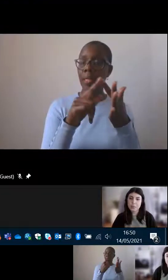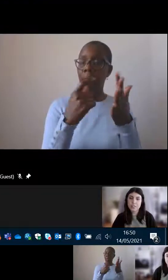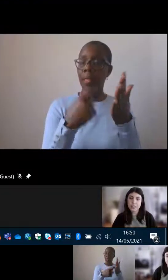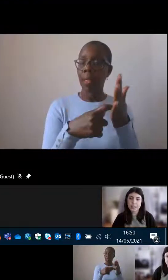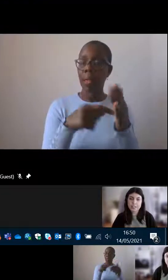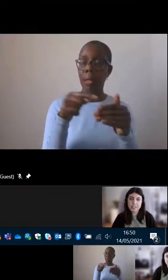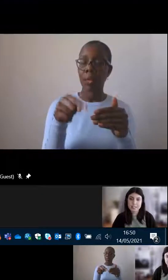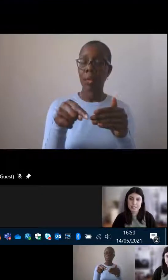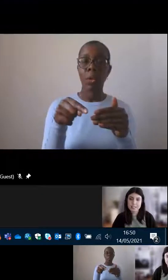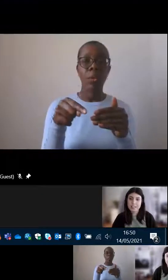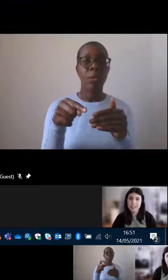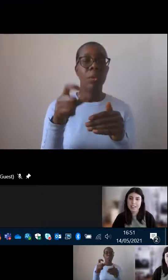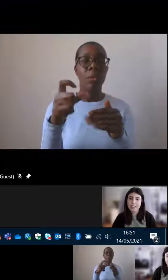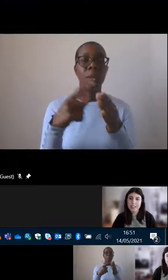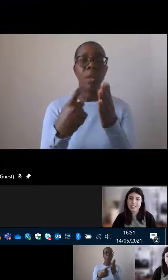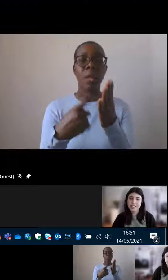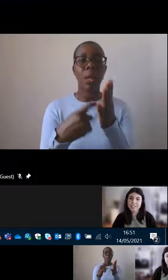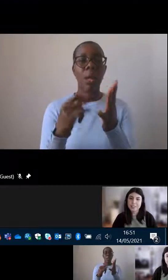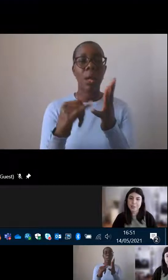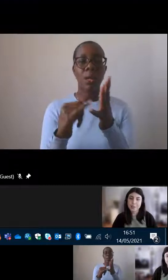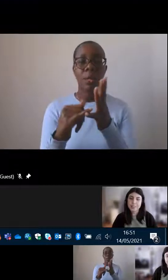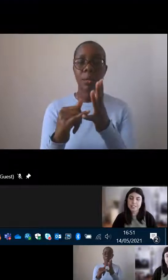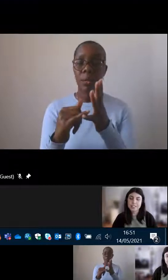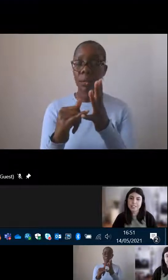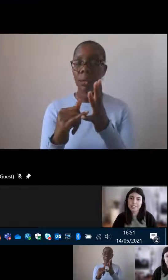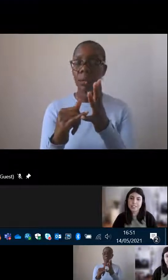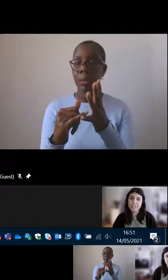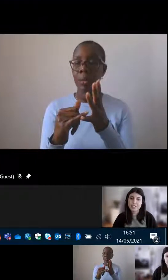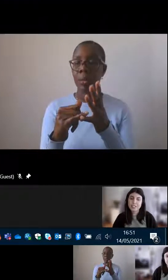heather.cars with 2 S's at